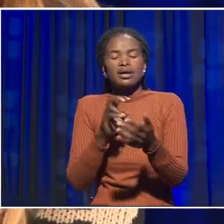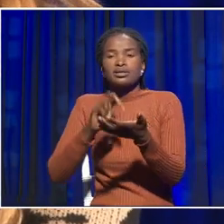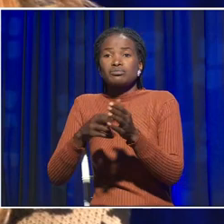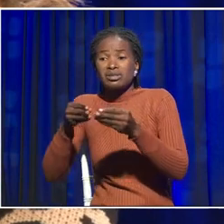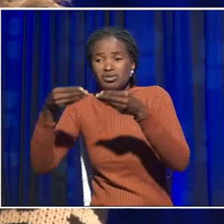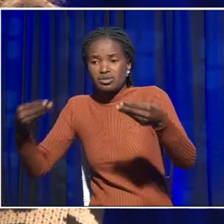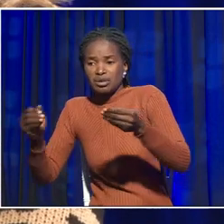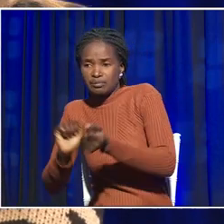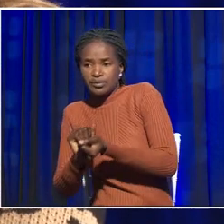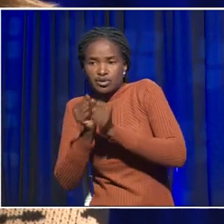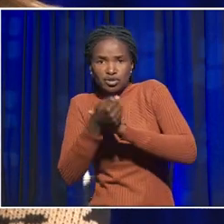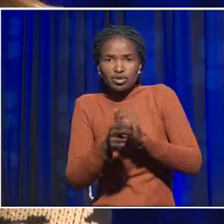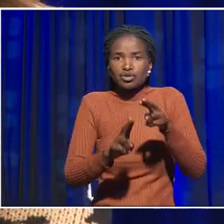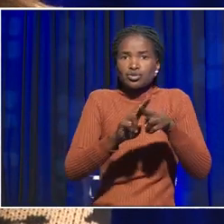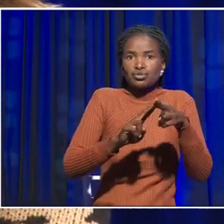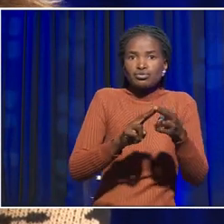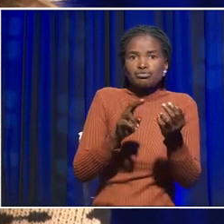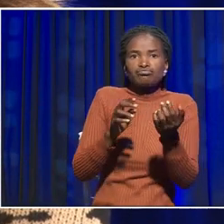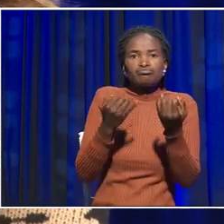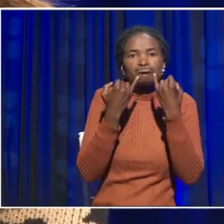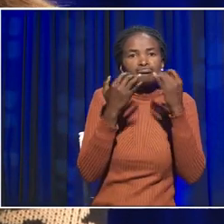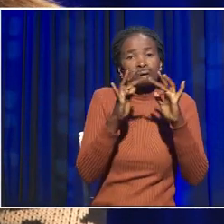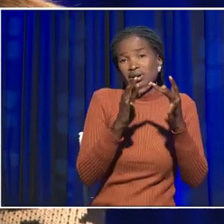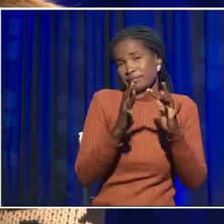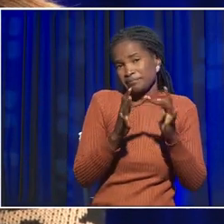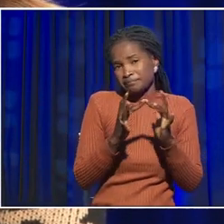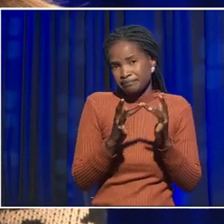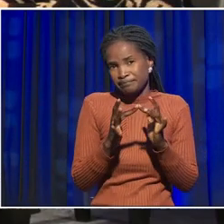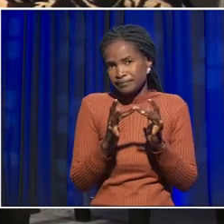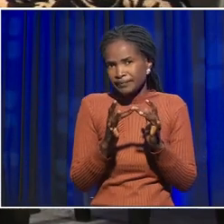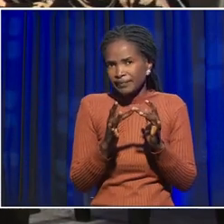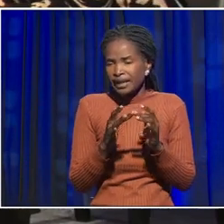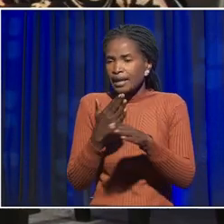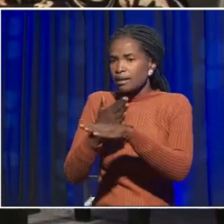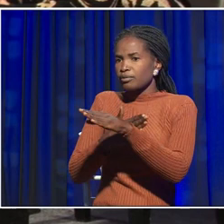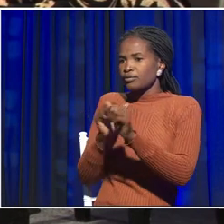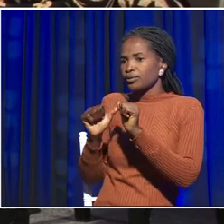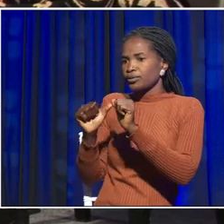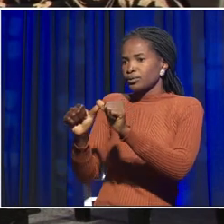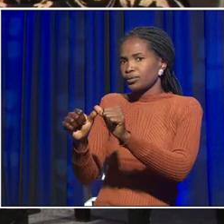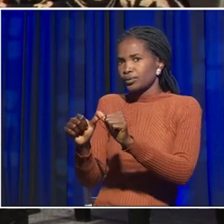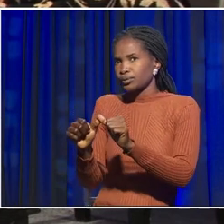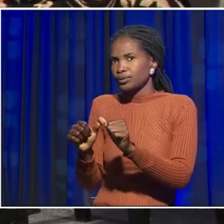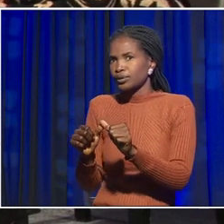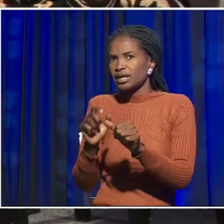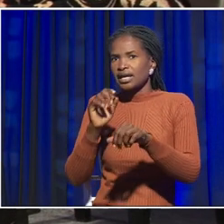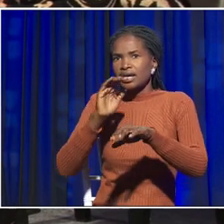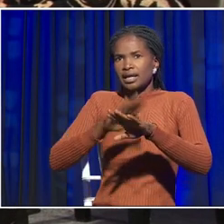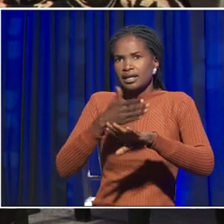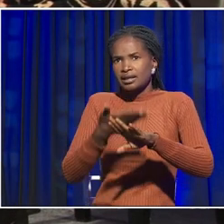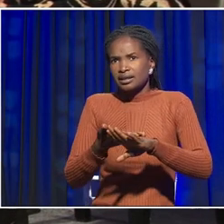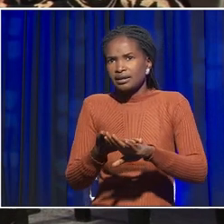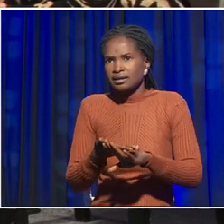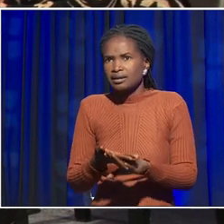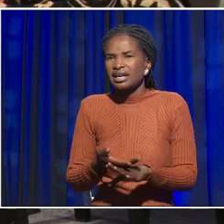digitally transform their business model. Mm-hmm. The other impressive company... And before you go to IKEA, the next example is, I think